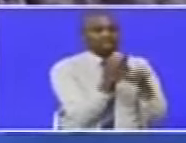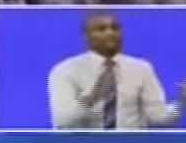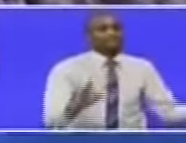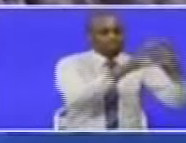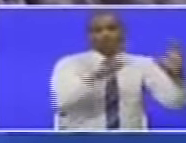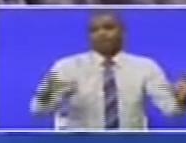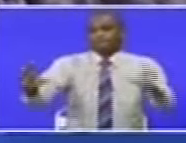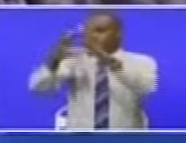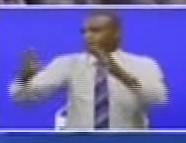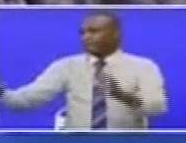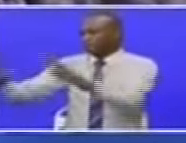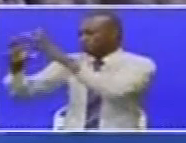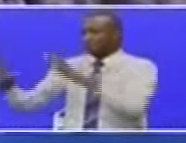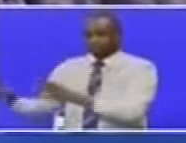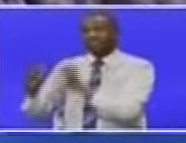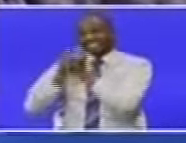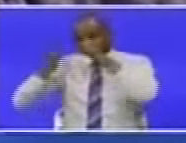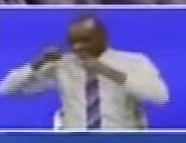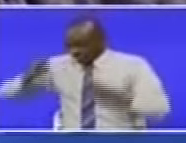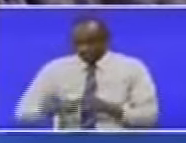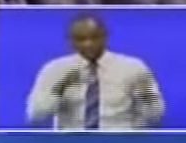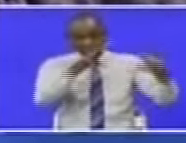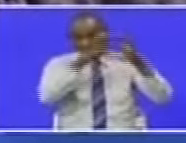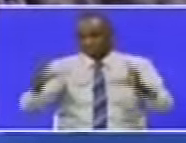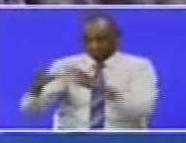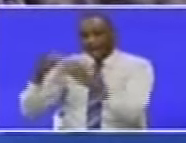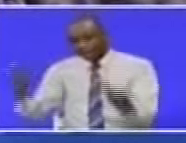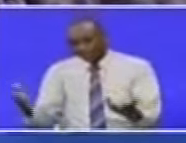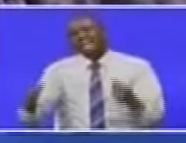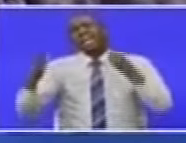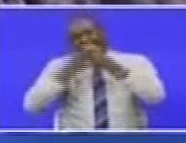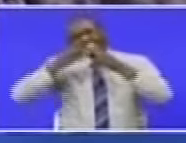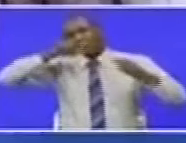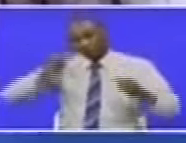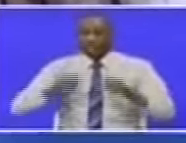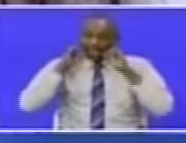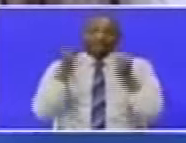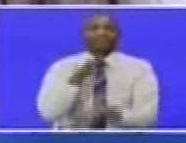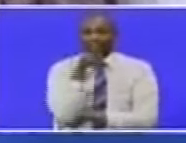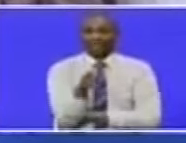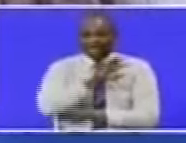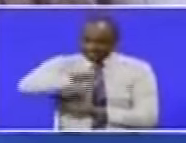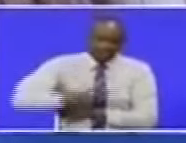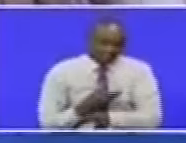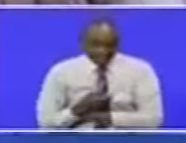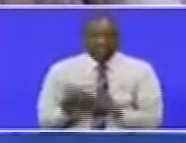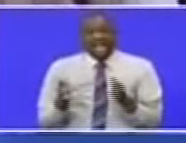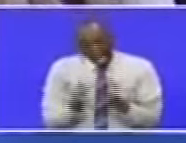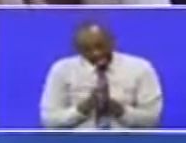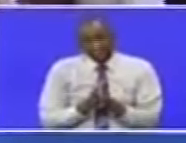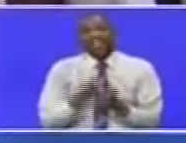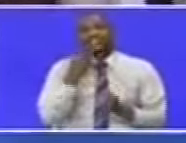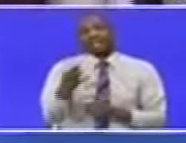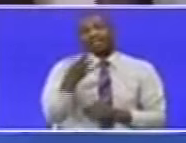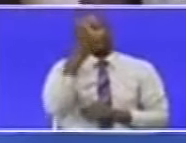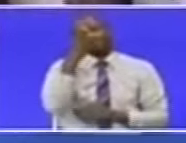tusks each, is believed to have been obtained through the death of about 8,000 elephants, and a further 343